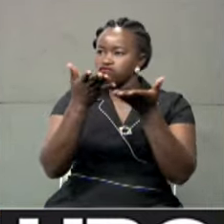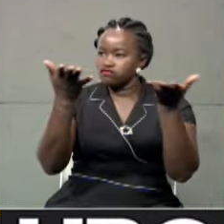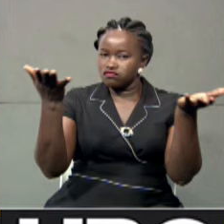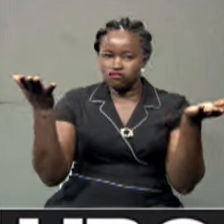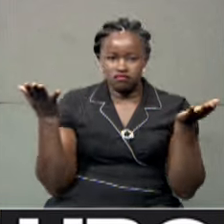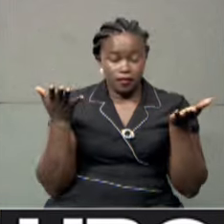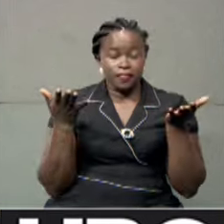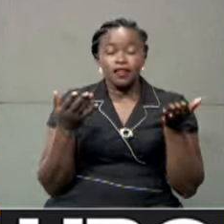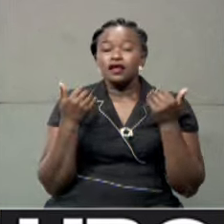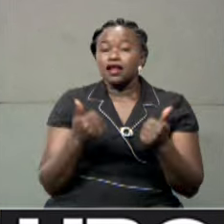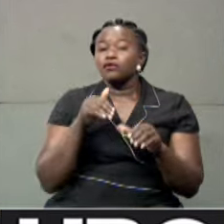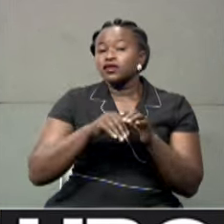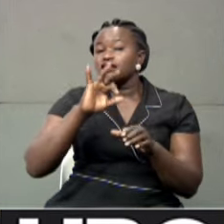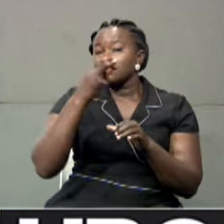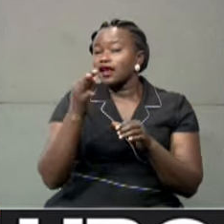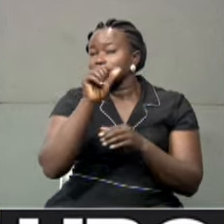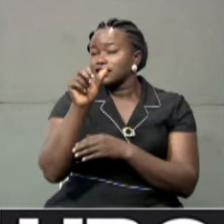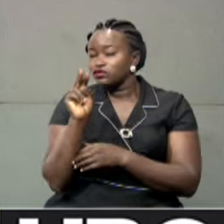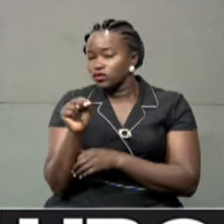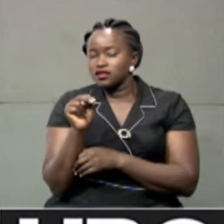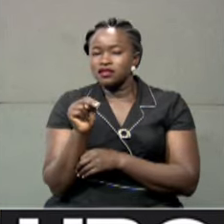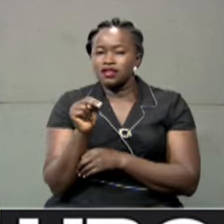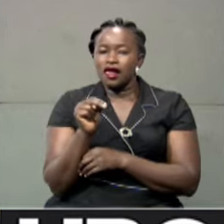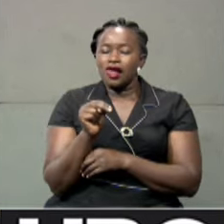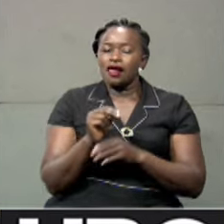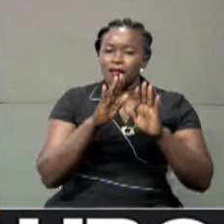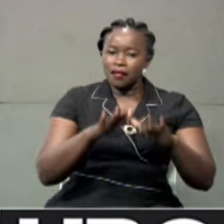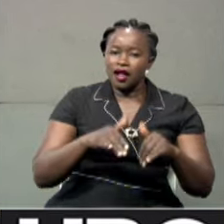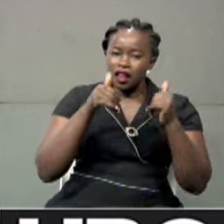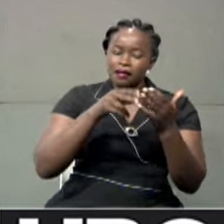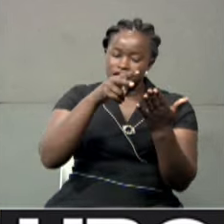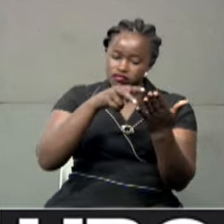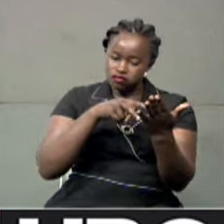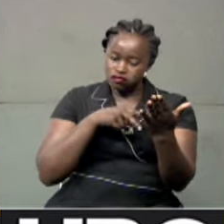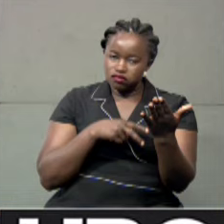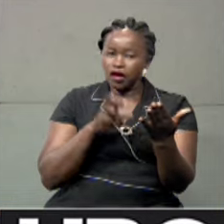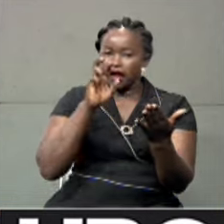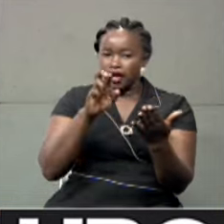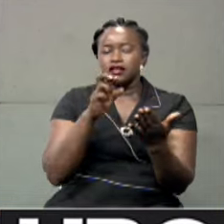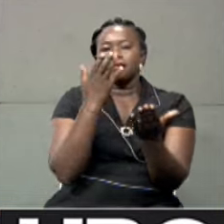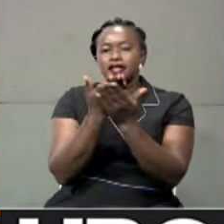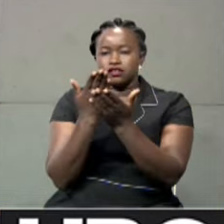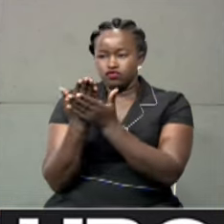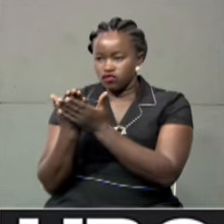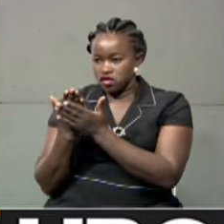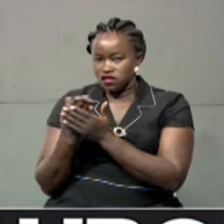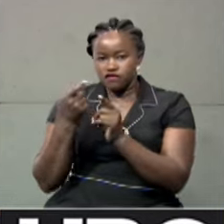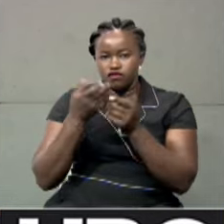end. During the third session, the House considered 8 petitions from the public.